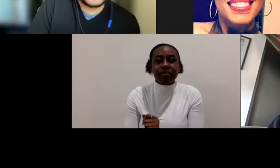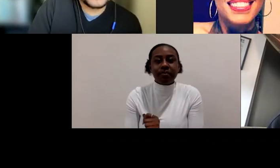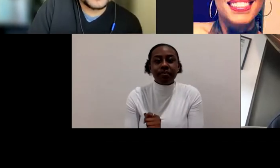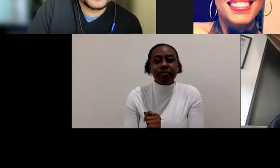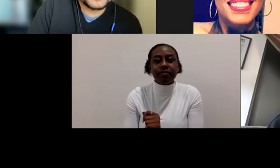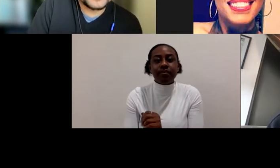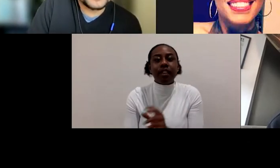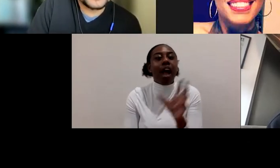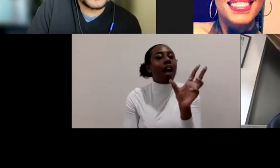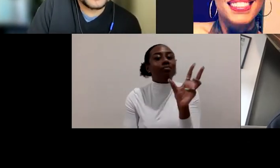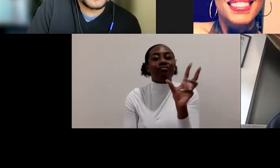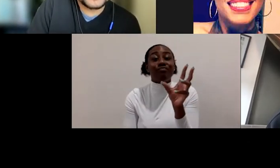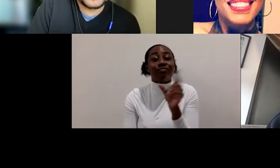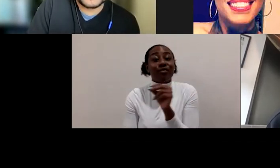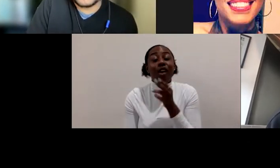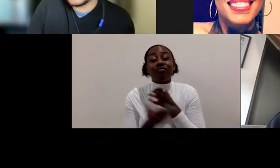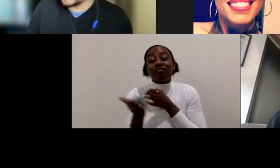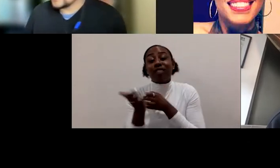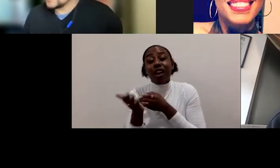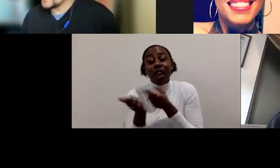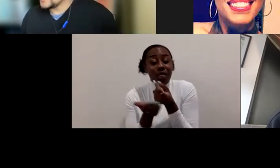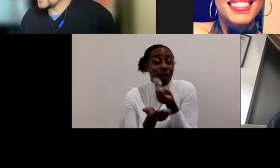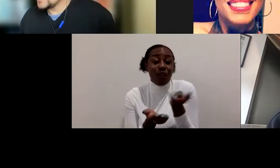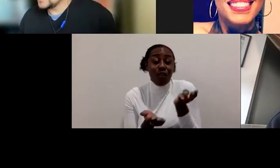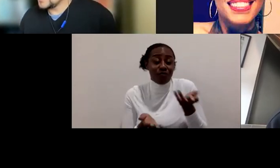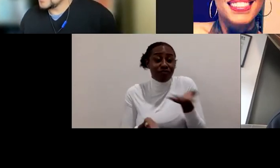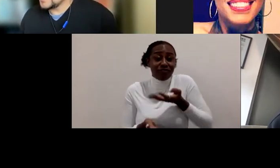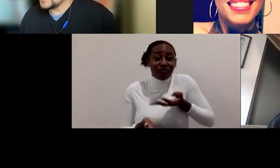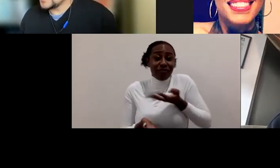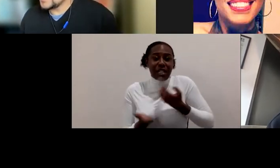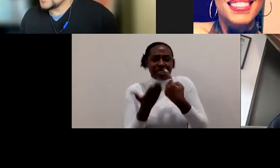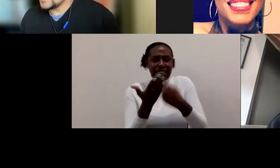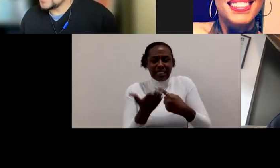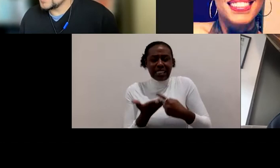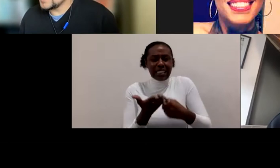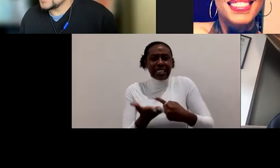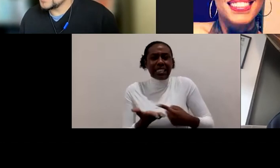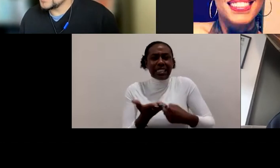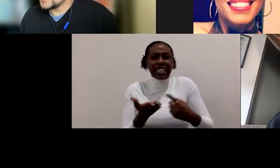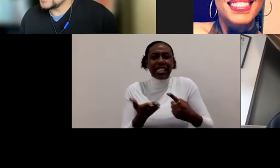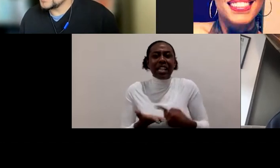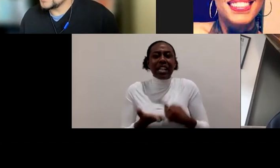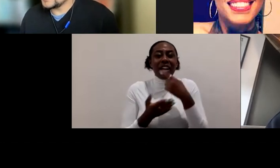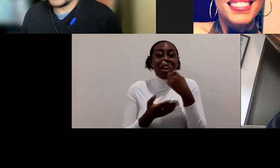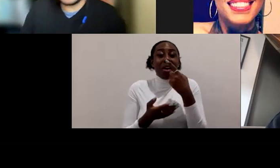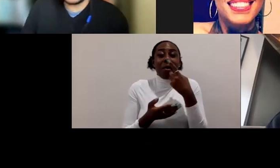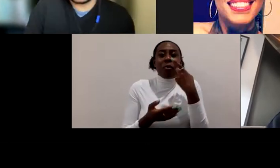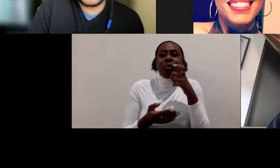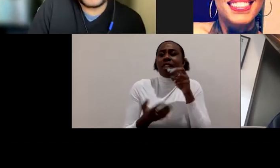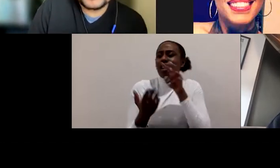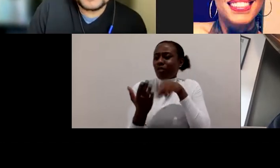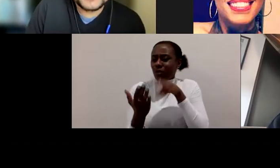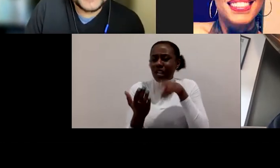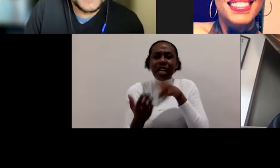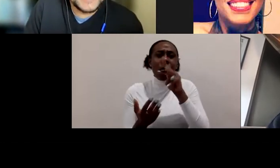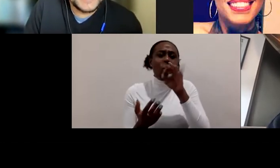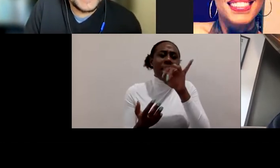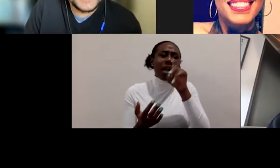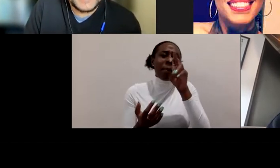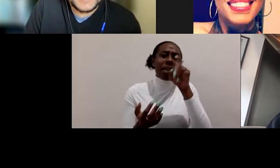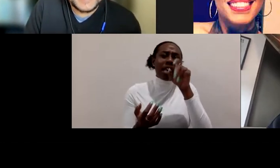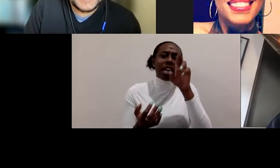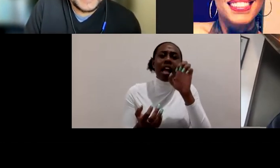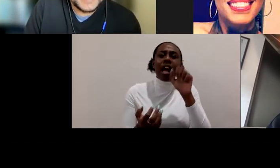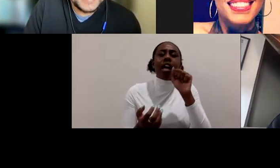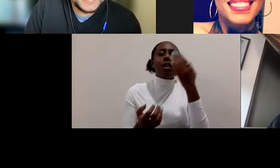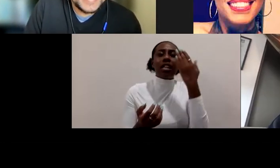No, honestly, the two of us were having a great discussion back and forth as we were reading the Wikipedia article to each other and being startled by facts and didn't have time to take